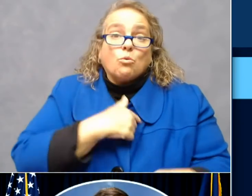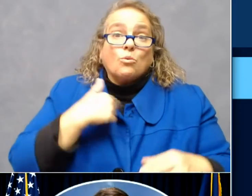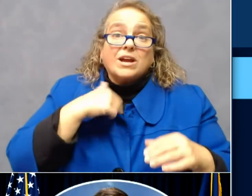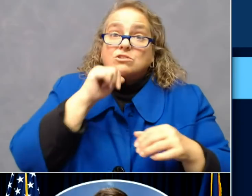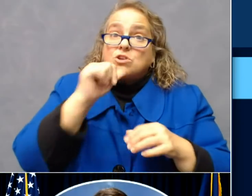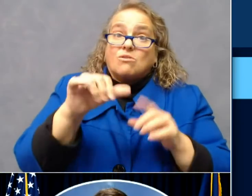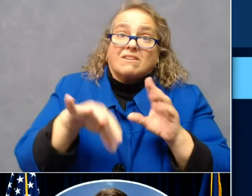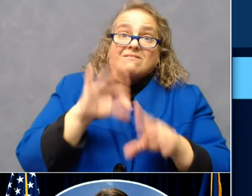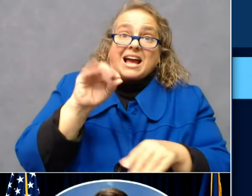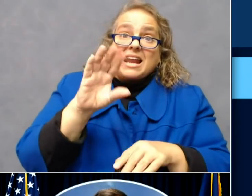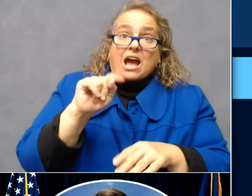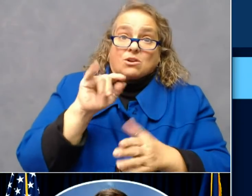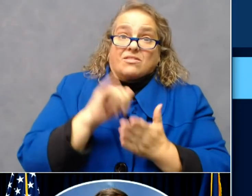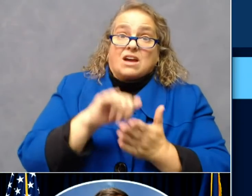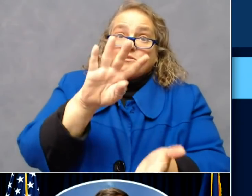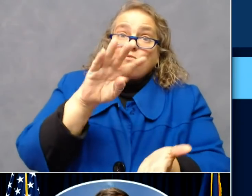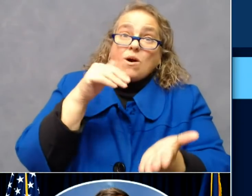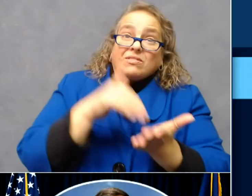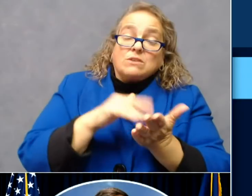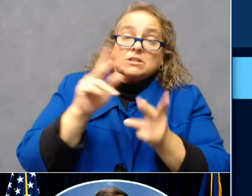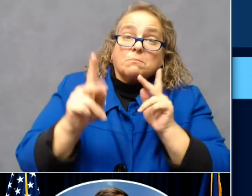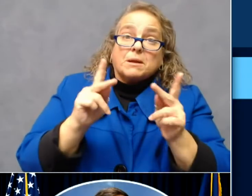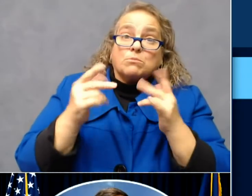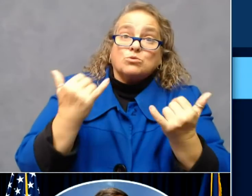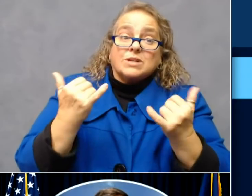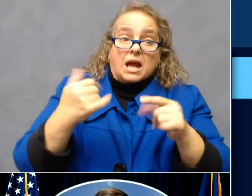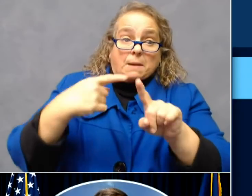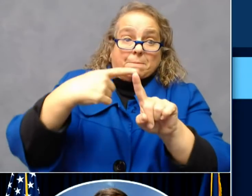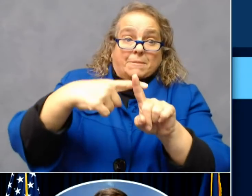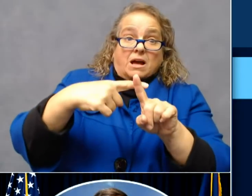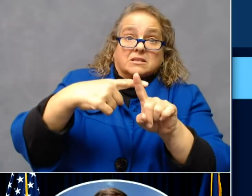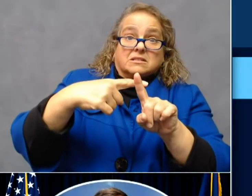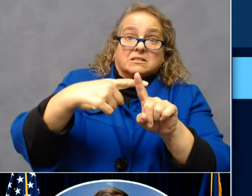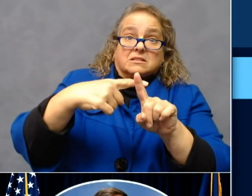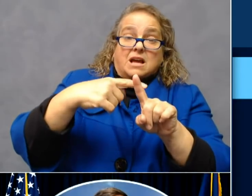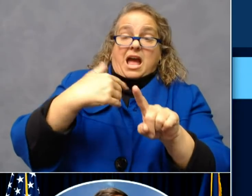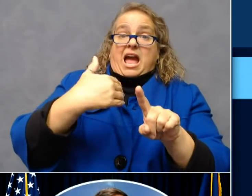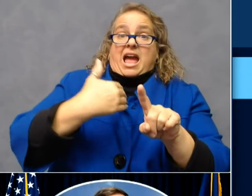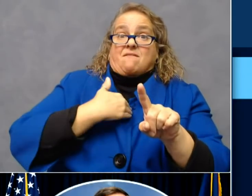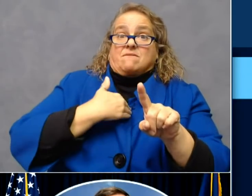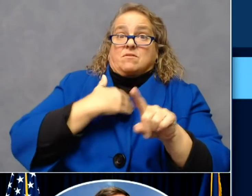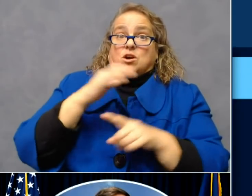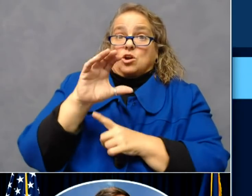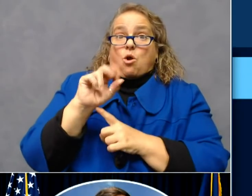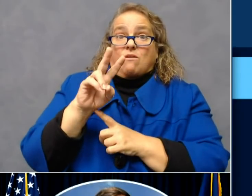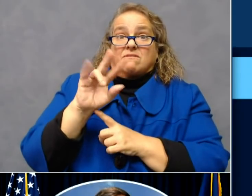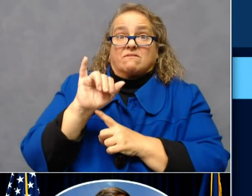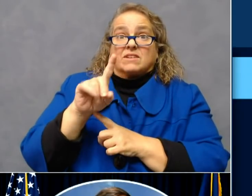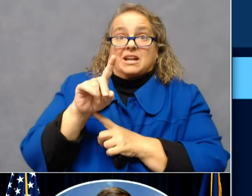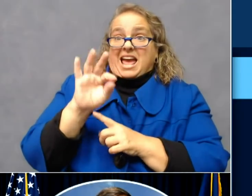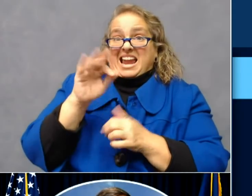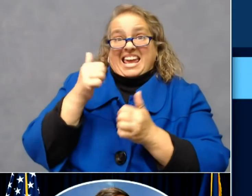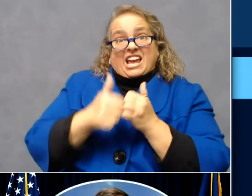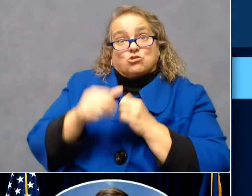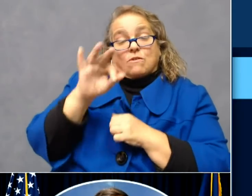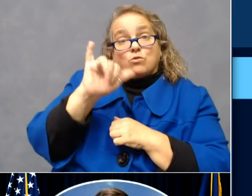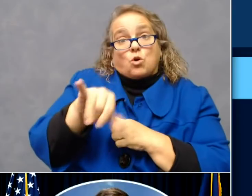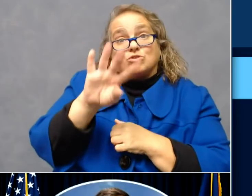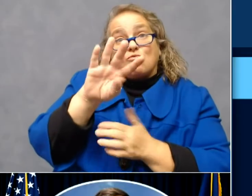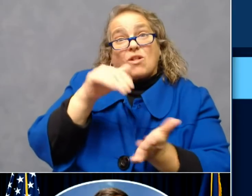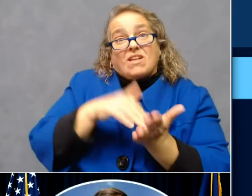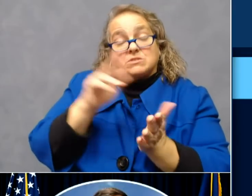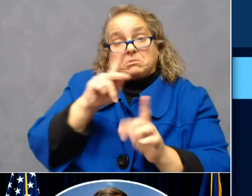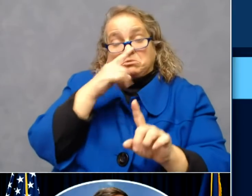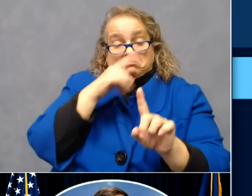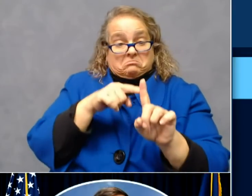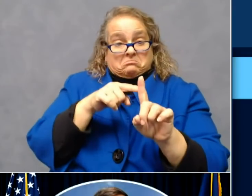today plus are positive with COVID, and each of them doesn't know, and as we've said, can spread